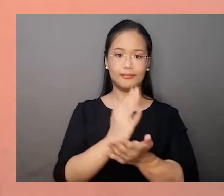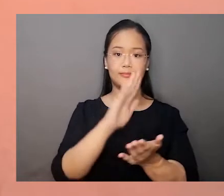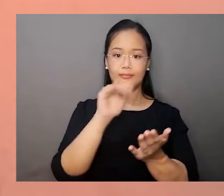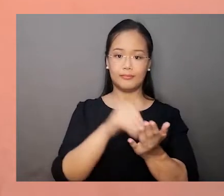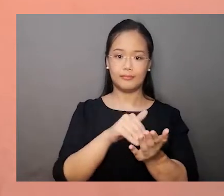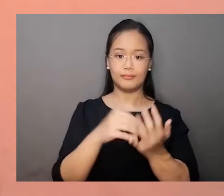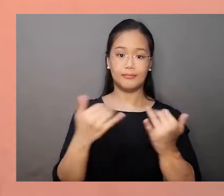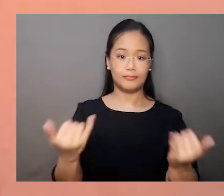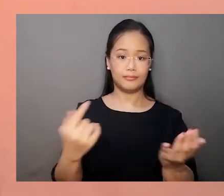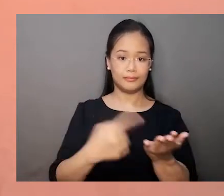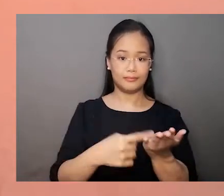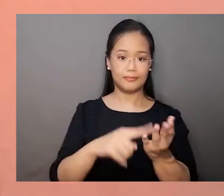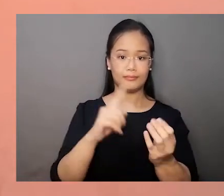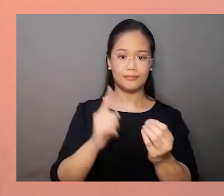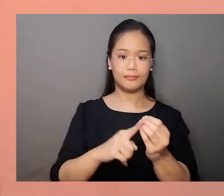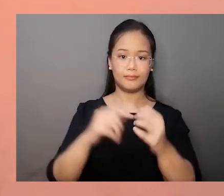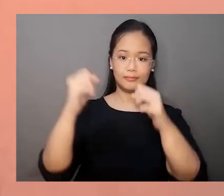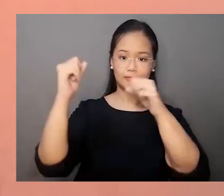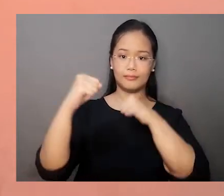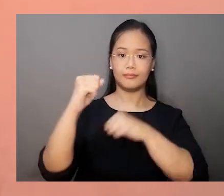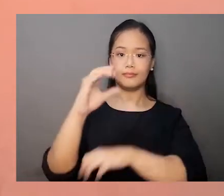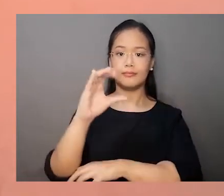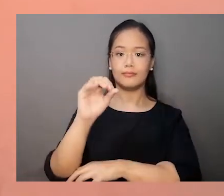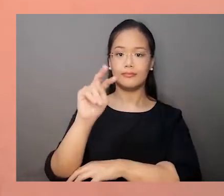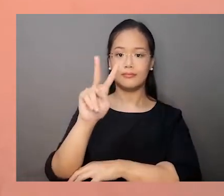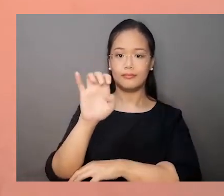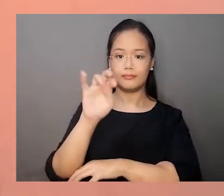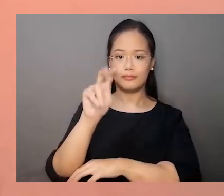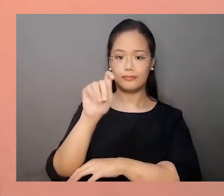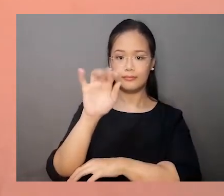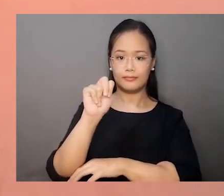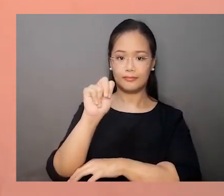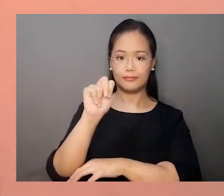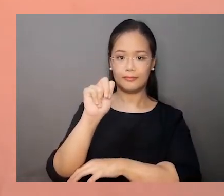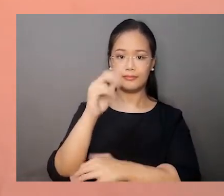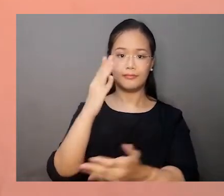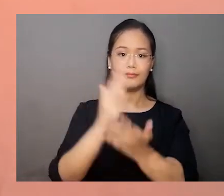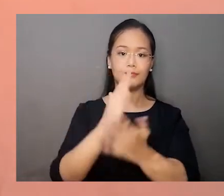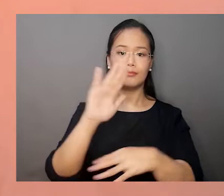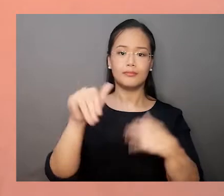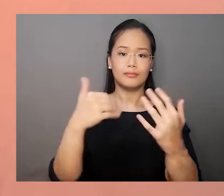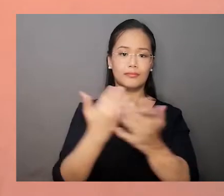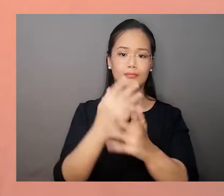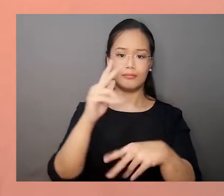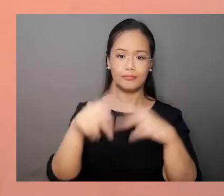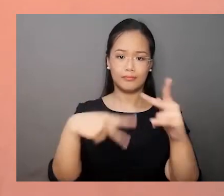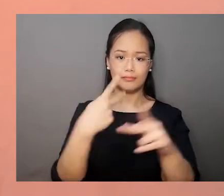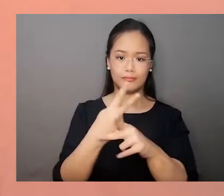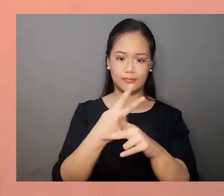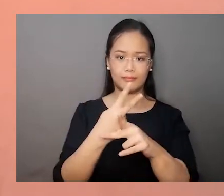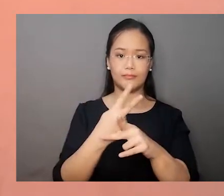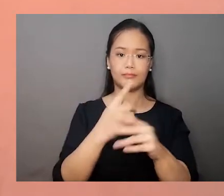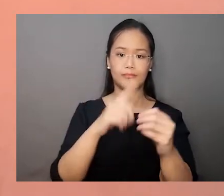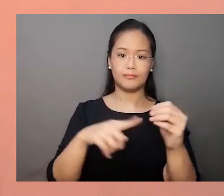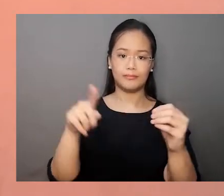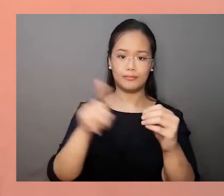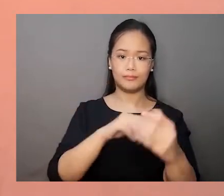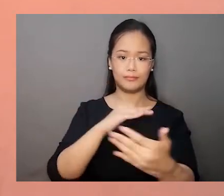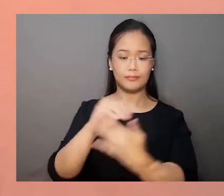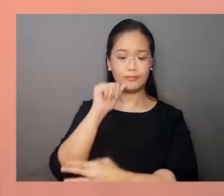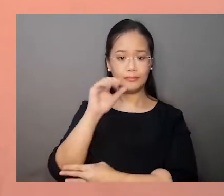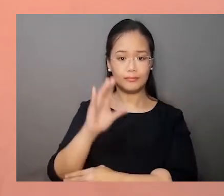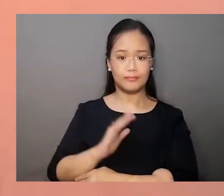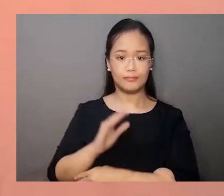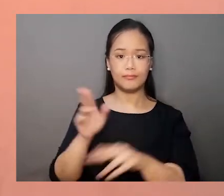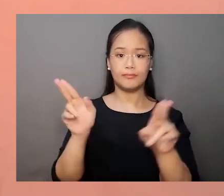or CEDAW, women's rights. The Convention on the Elimination of All Forms of